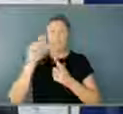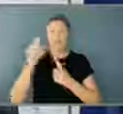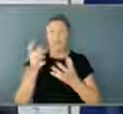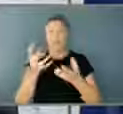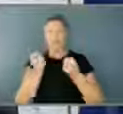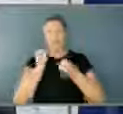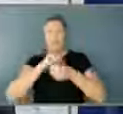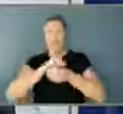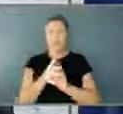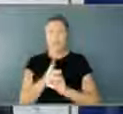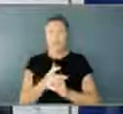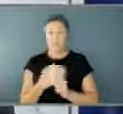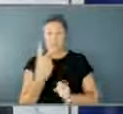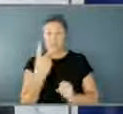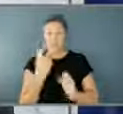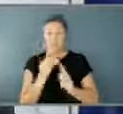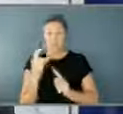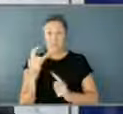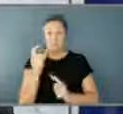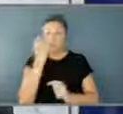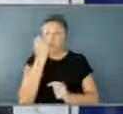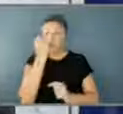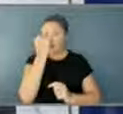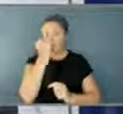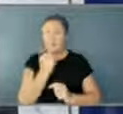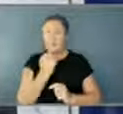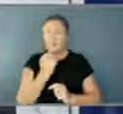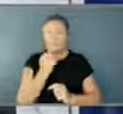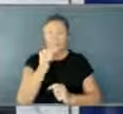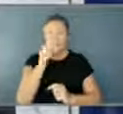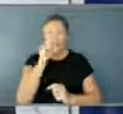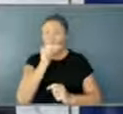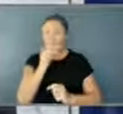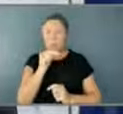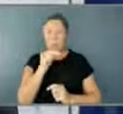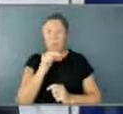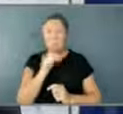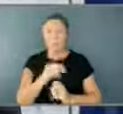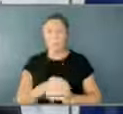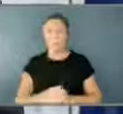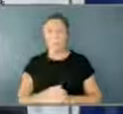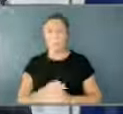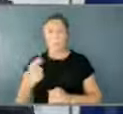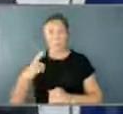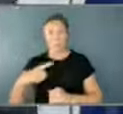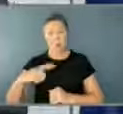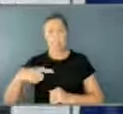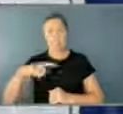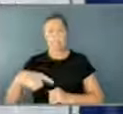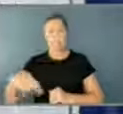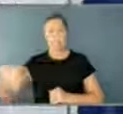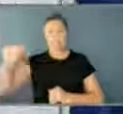amount of cases that have escaped, and all have been brilliantly managed by the state and territory